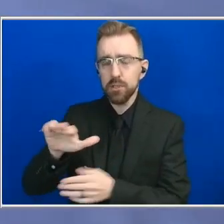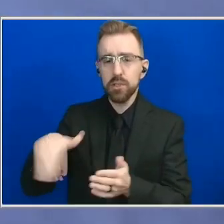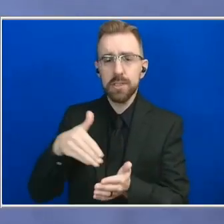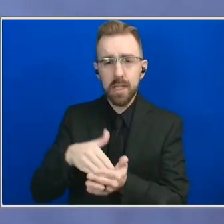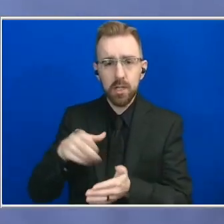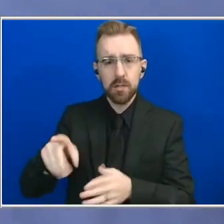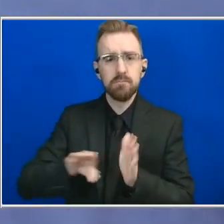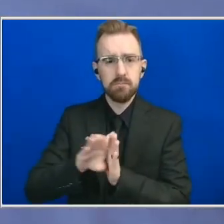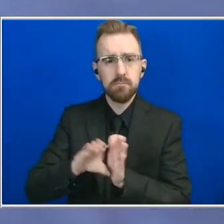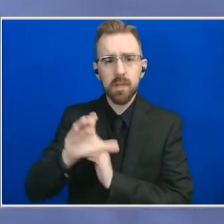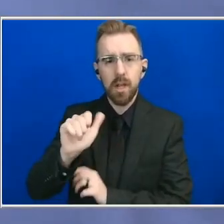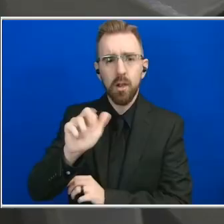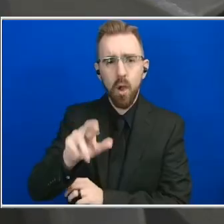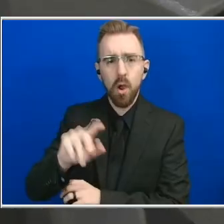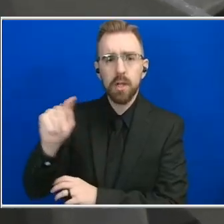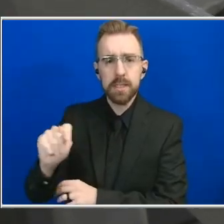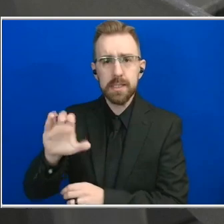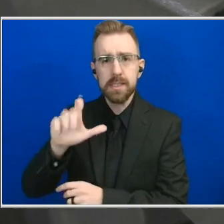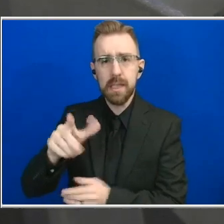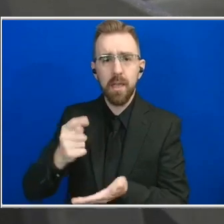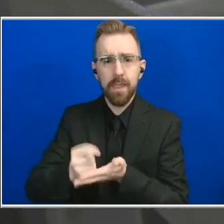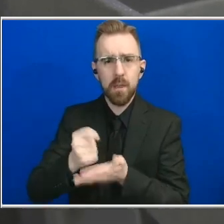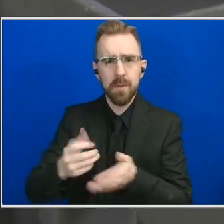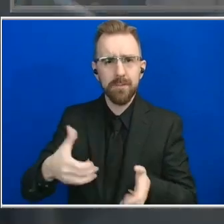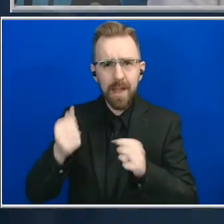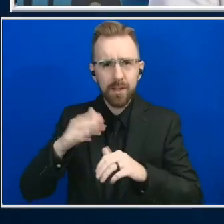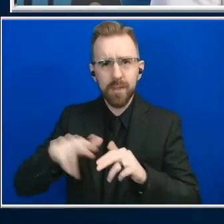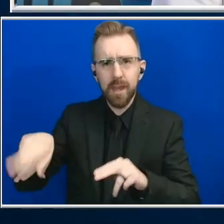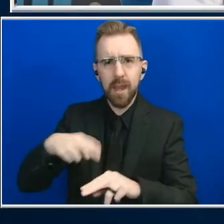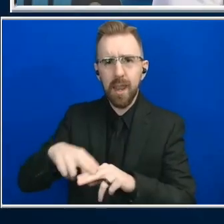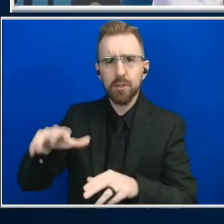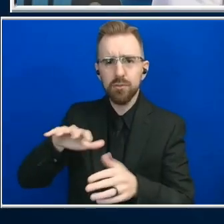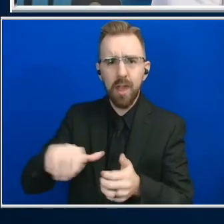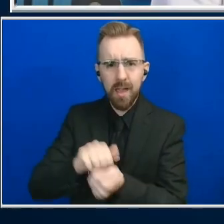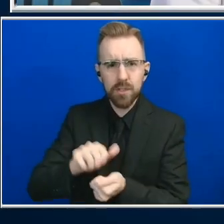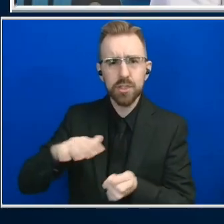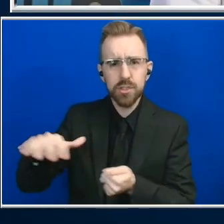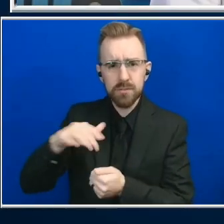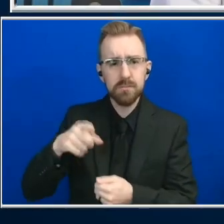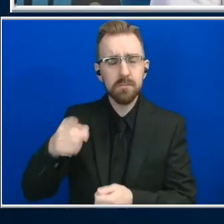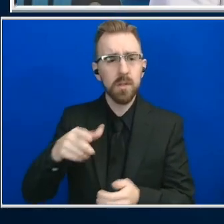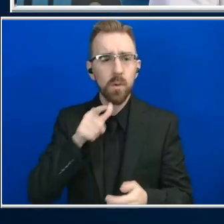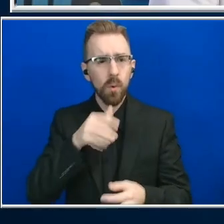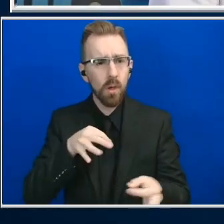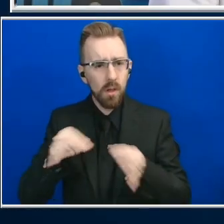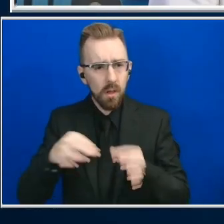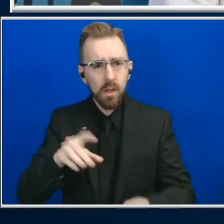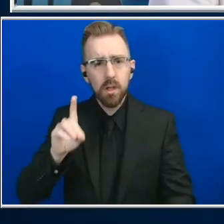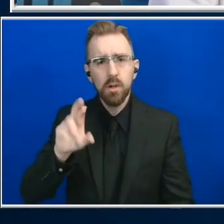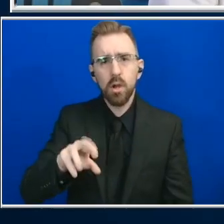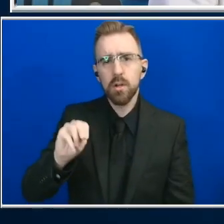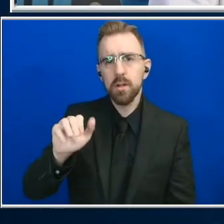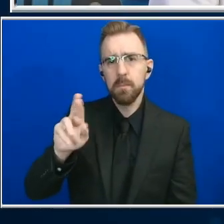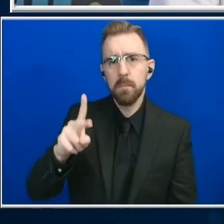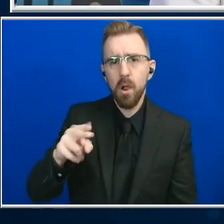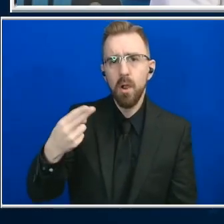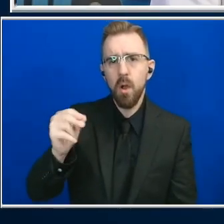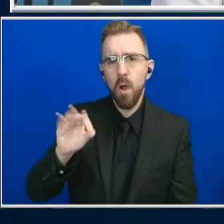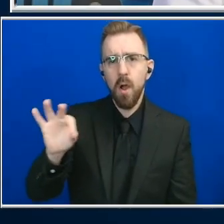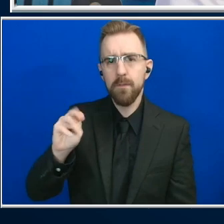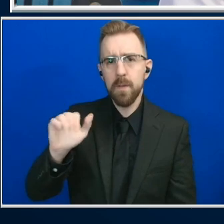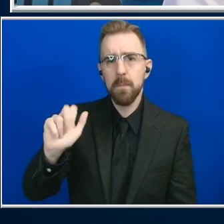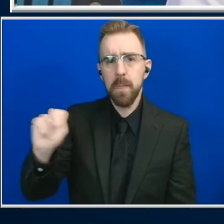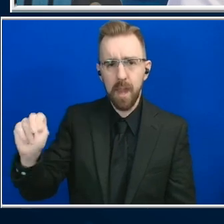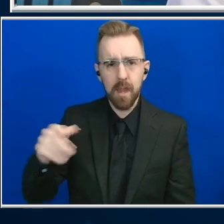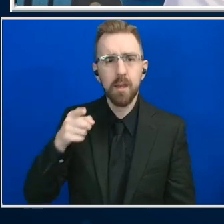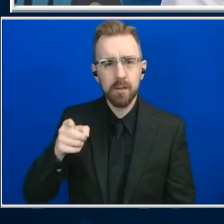than the national average. Helping explain that is hematologist oncologist Dr. Mark Hoffman, the director of the KU Cancer Center's lymphoma